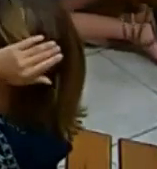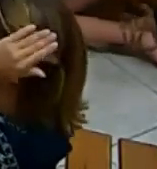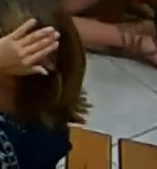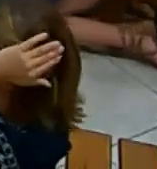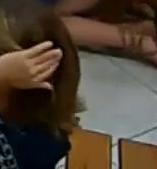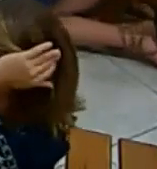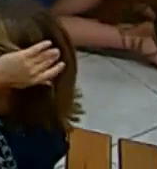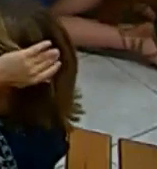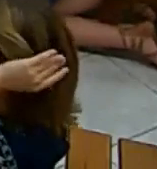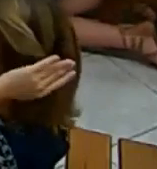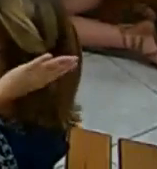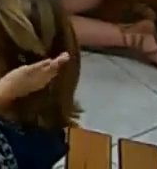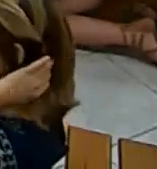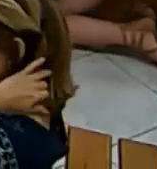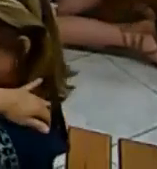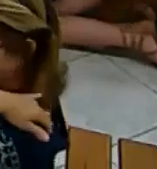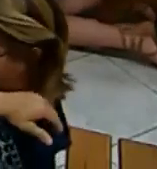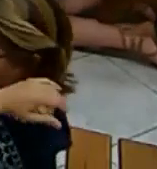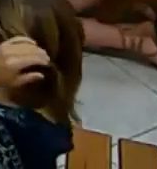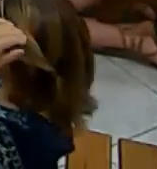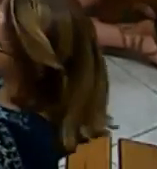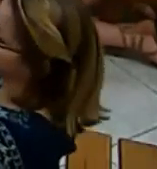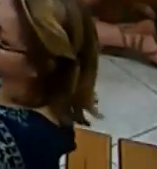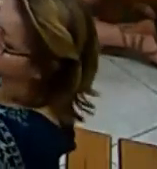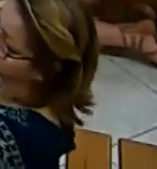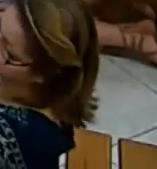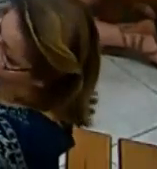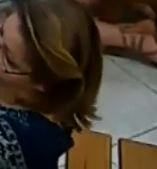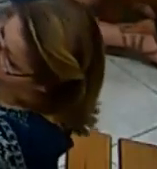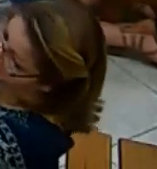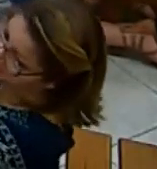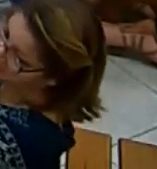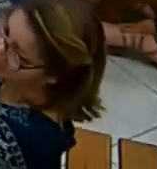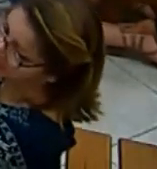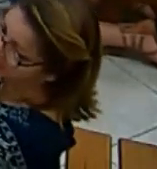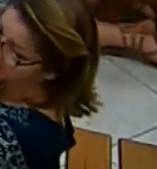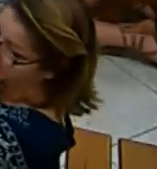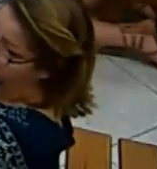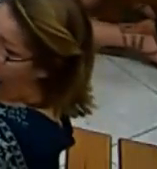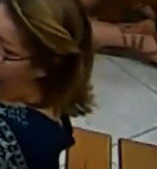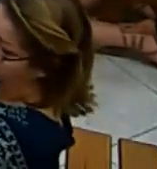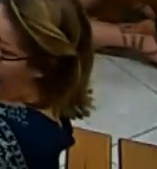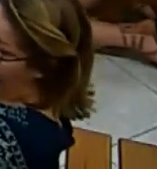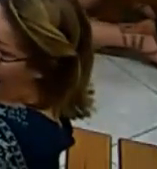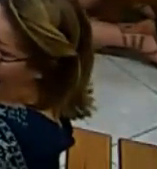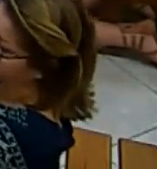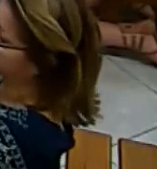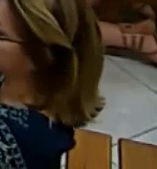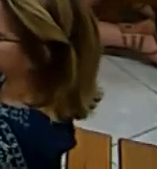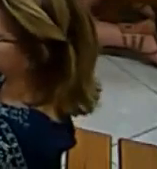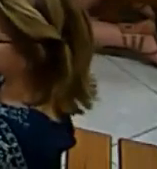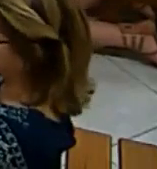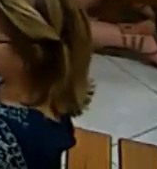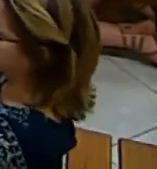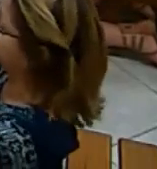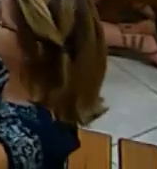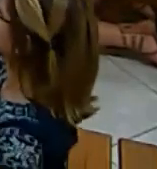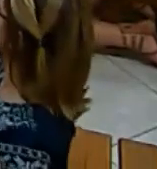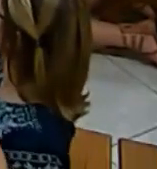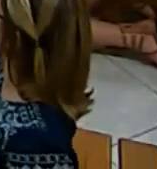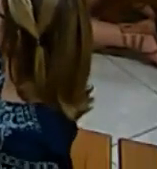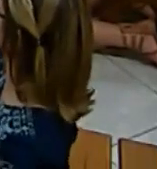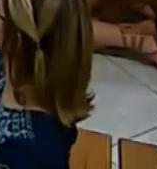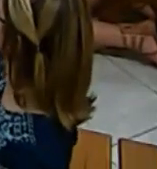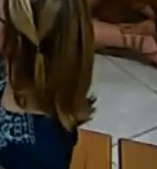Lord Jesus, we plead for the blood, for the power that's in your blood, Lord, putting our lives upon your